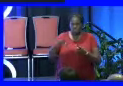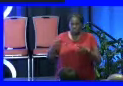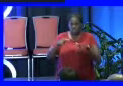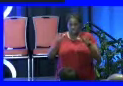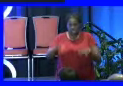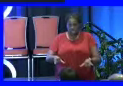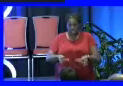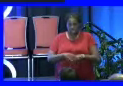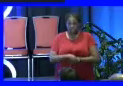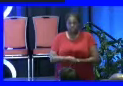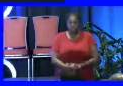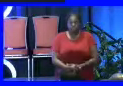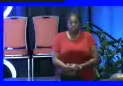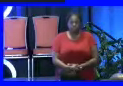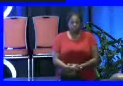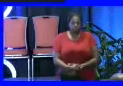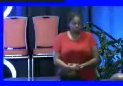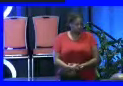that they touch.